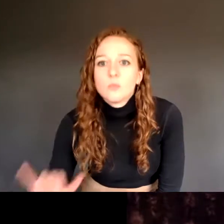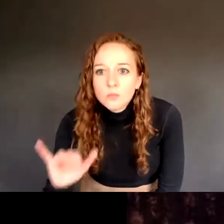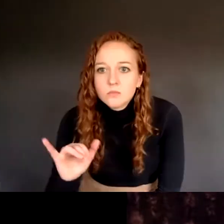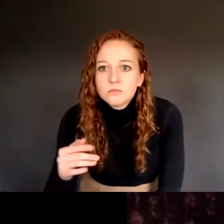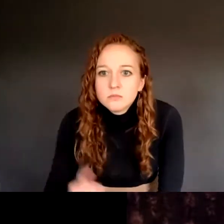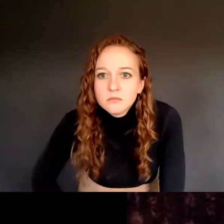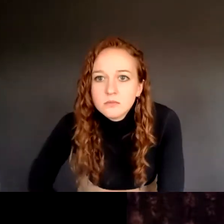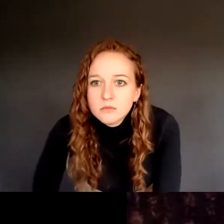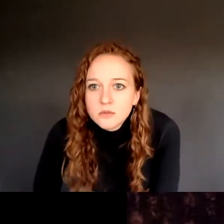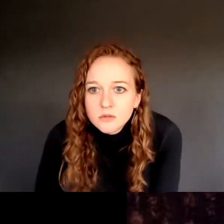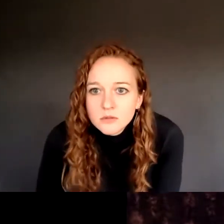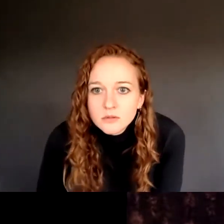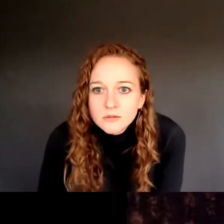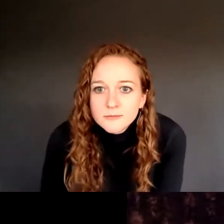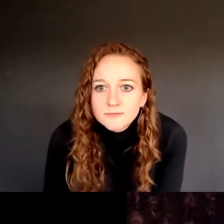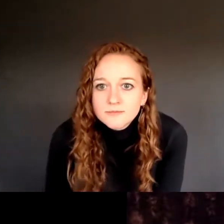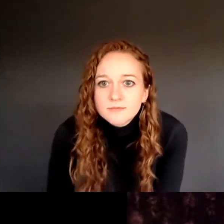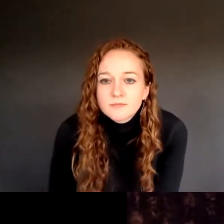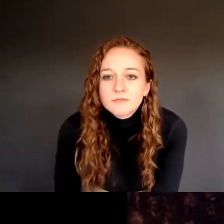language.